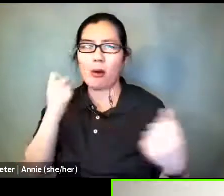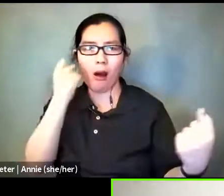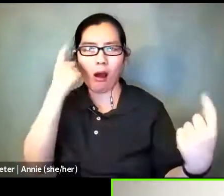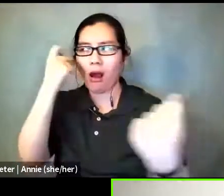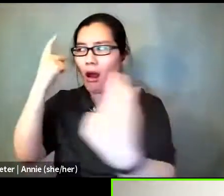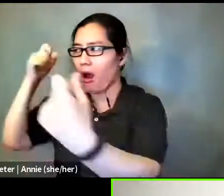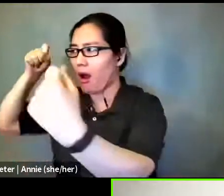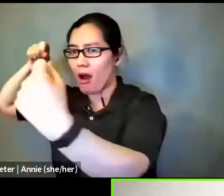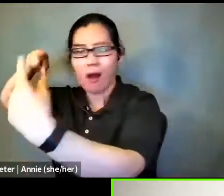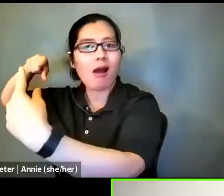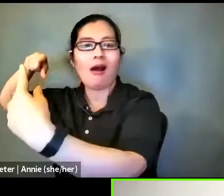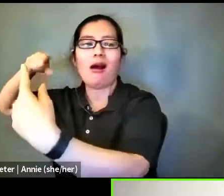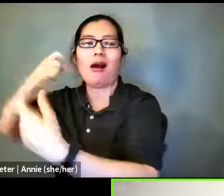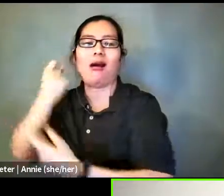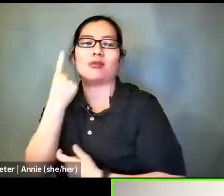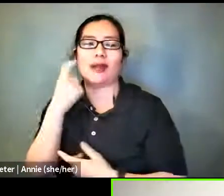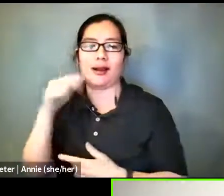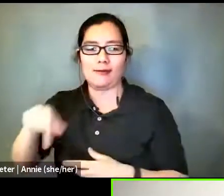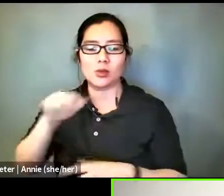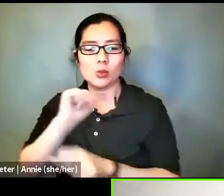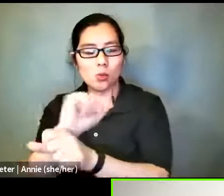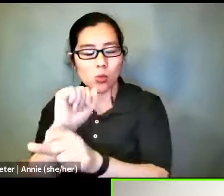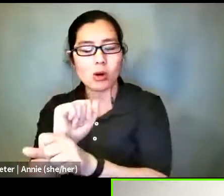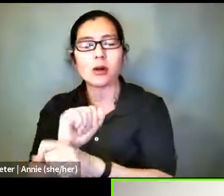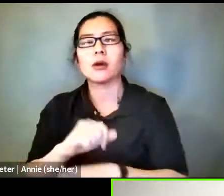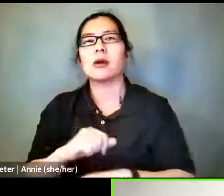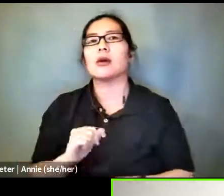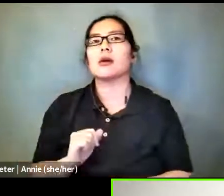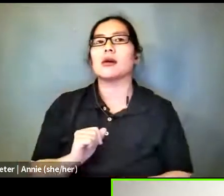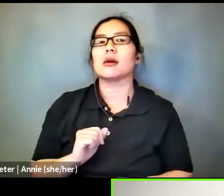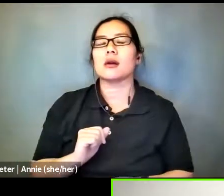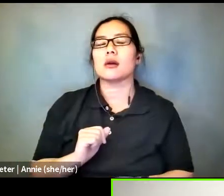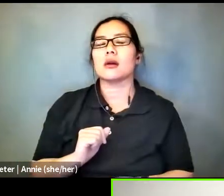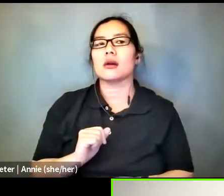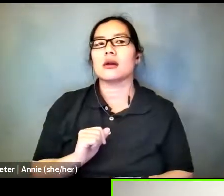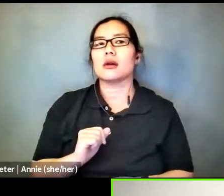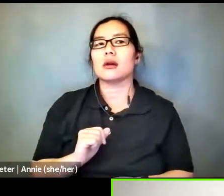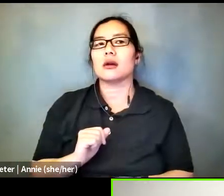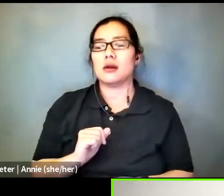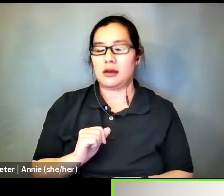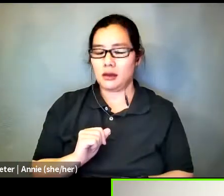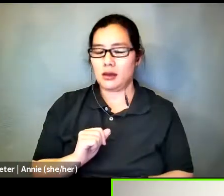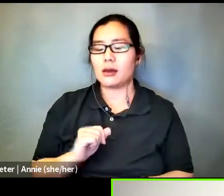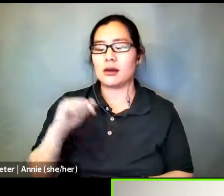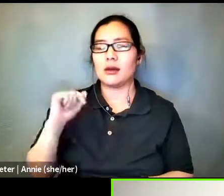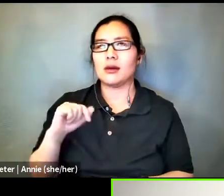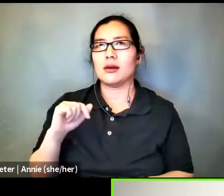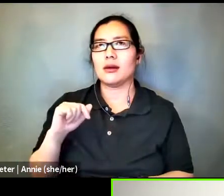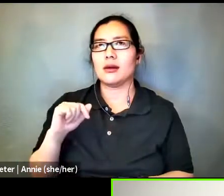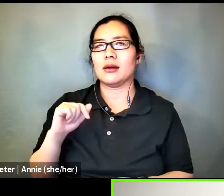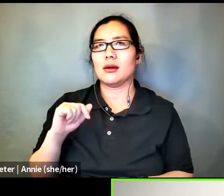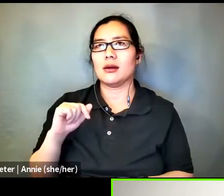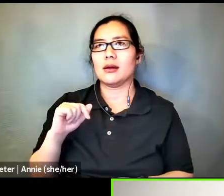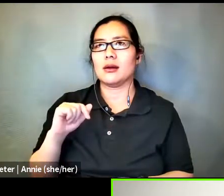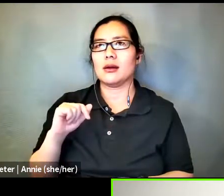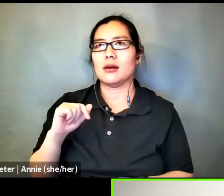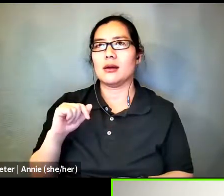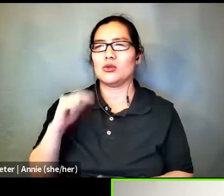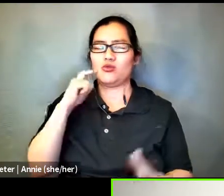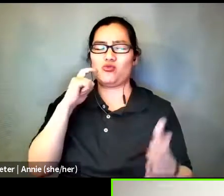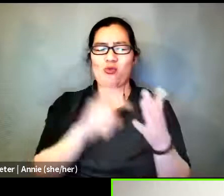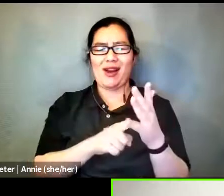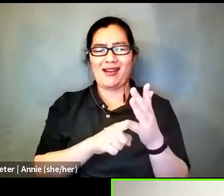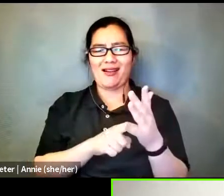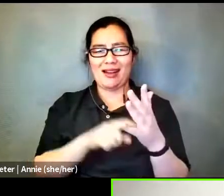been happening. This is the impact it has had, not just on our society, but on our